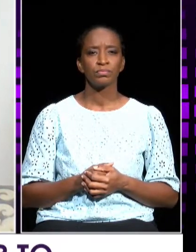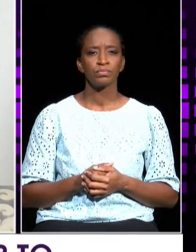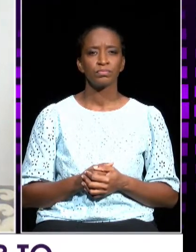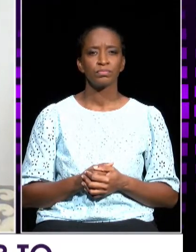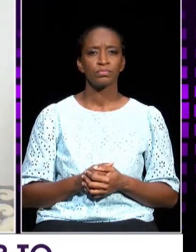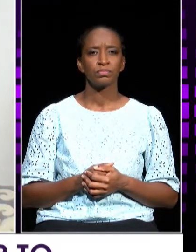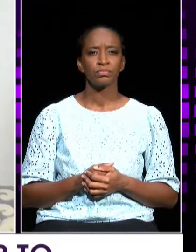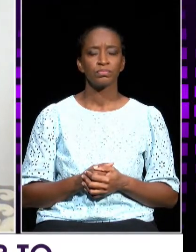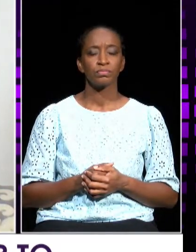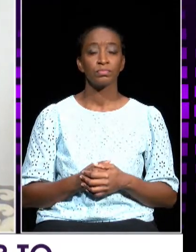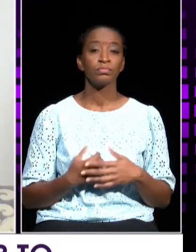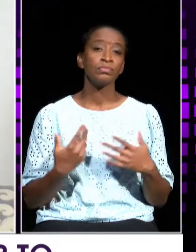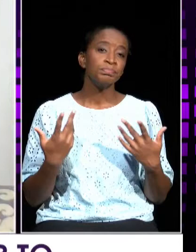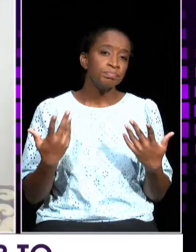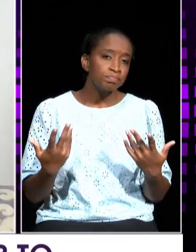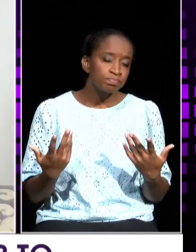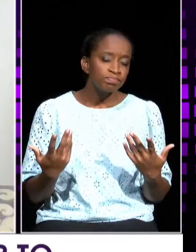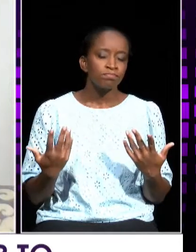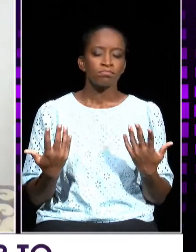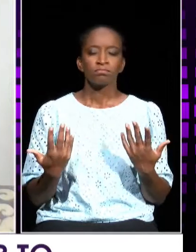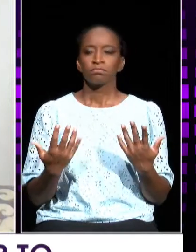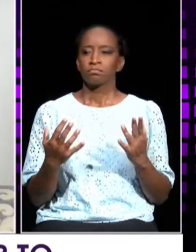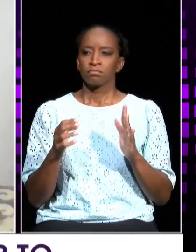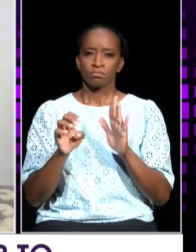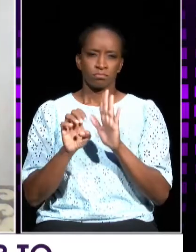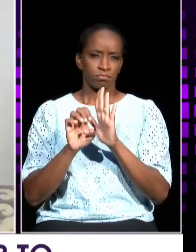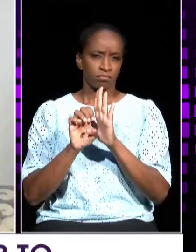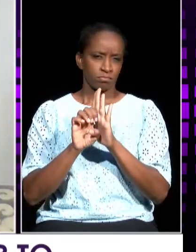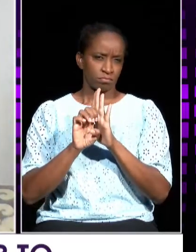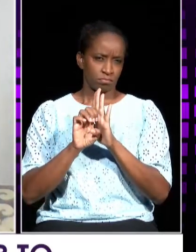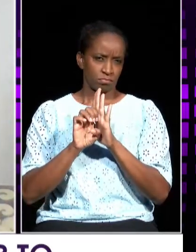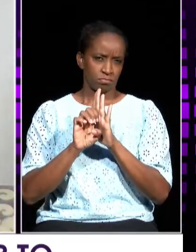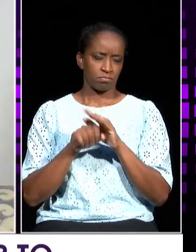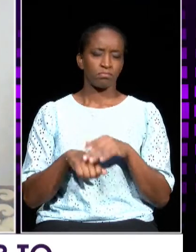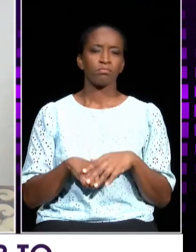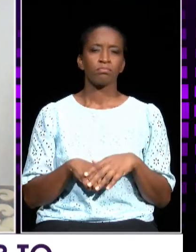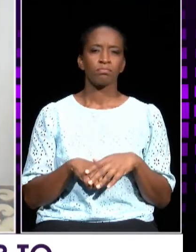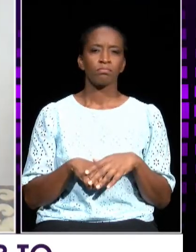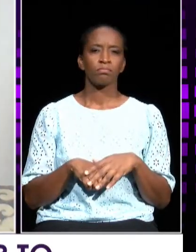let me just say that they feel more connected